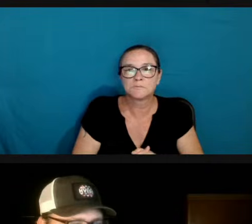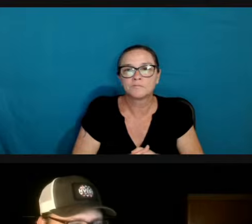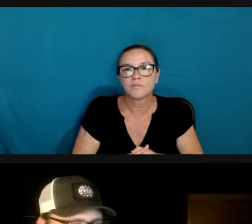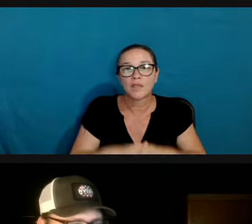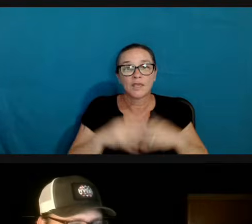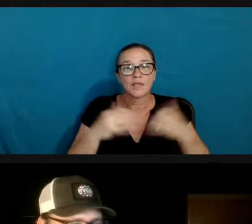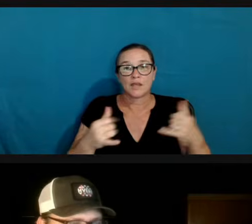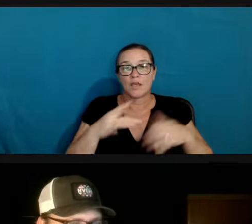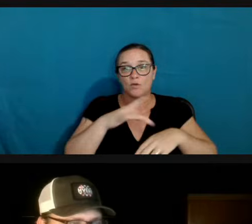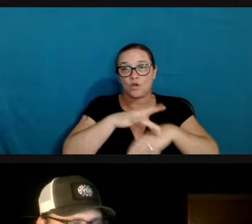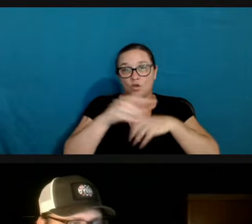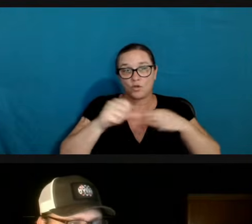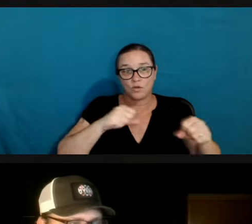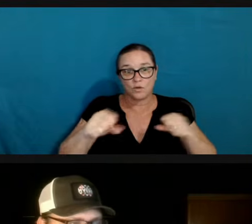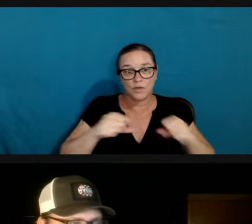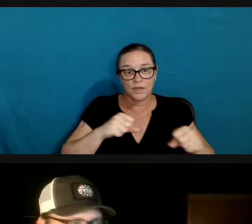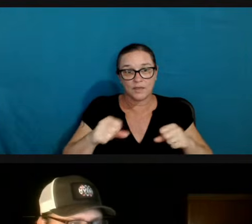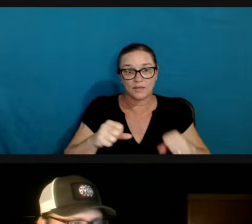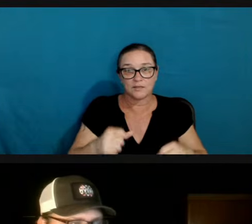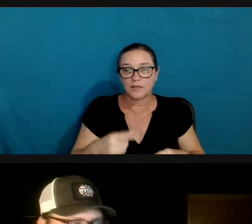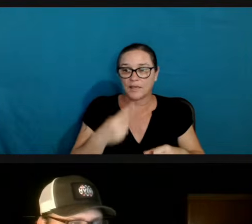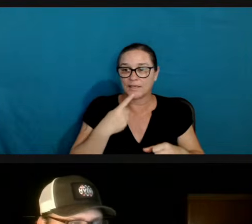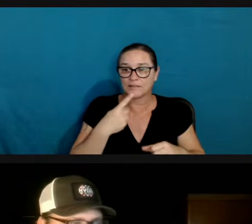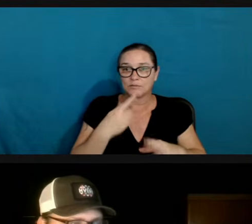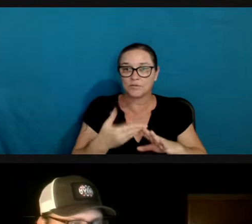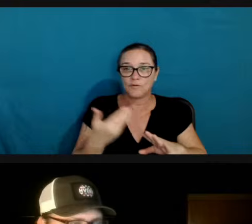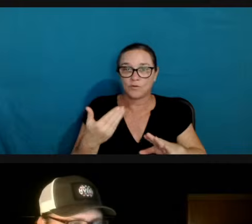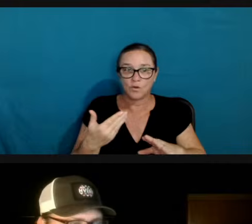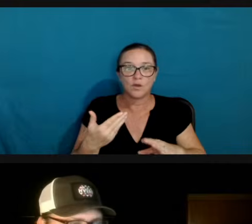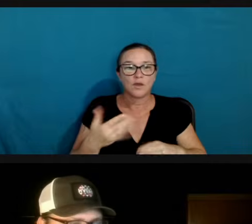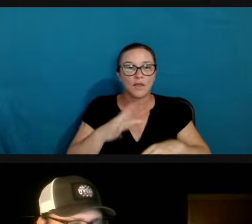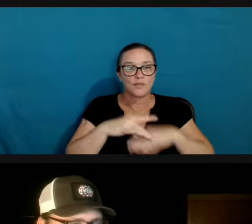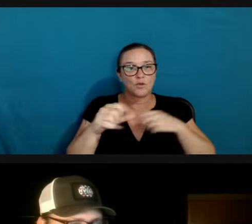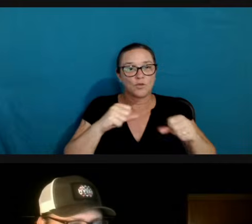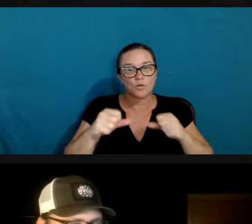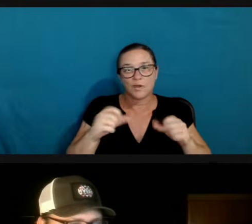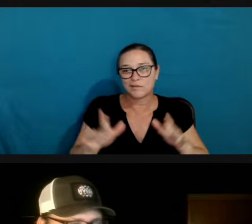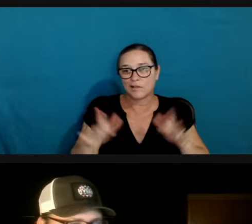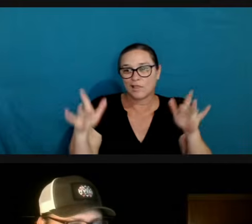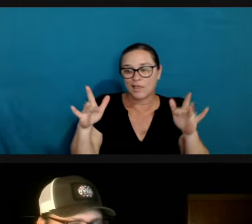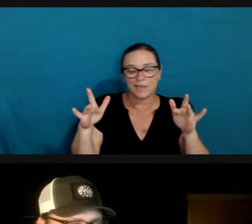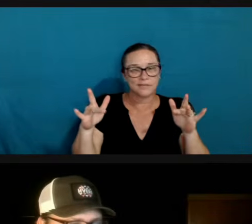now. And as I mentioned just now, earthquakes have been kind of light, so